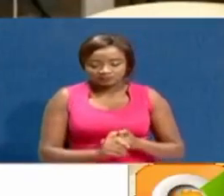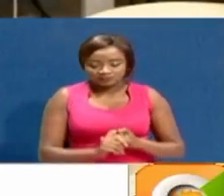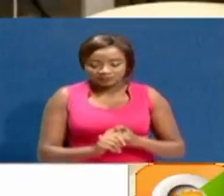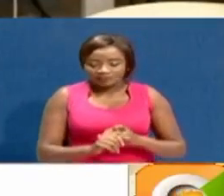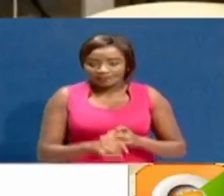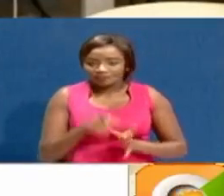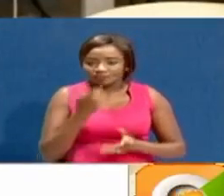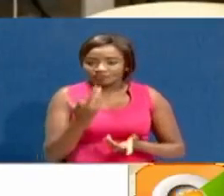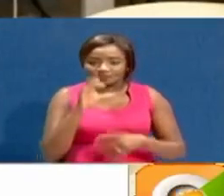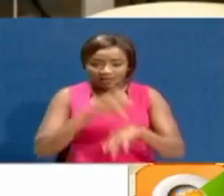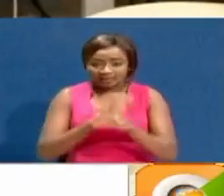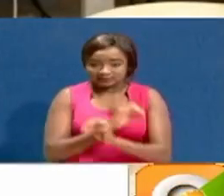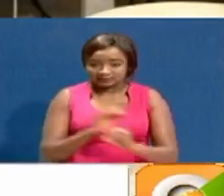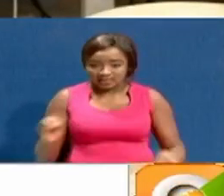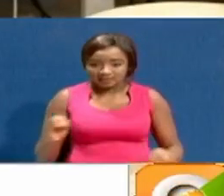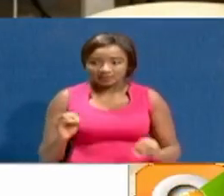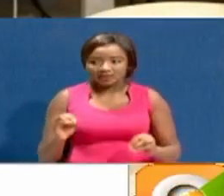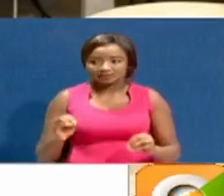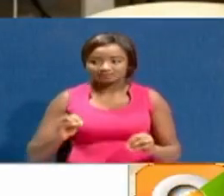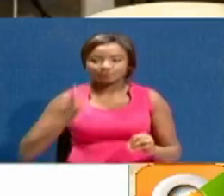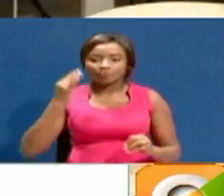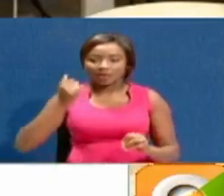work, were interrupted abruptly because